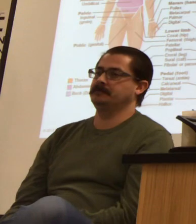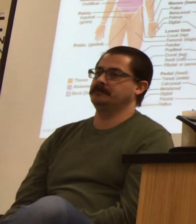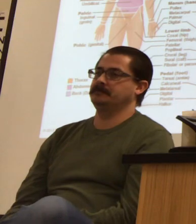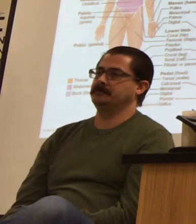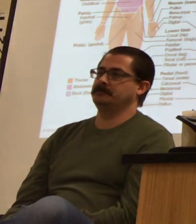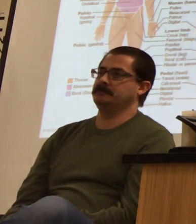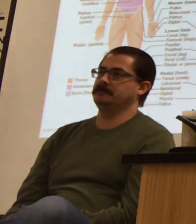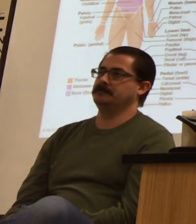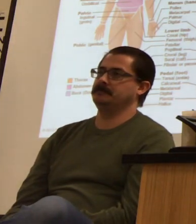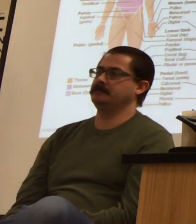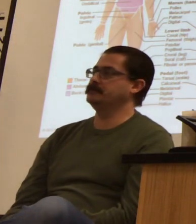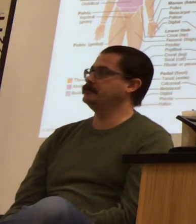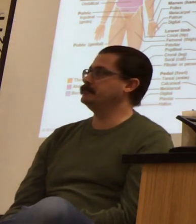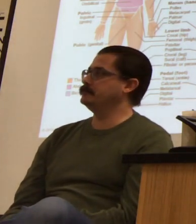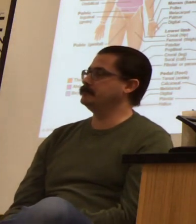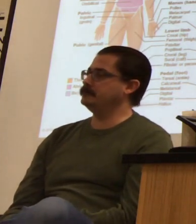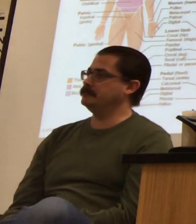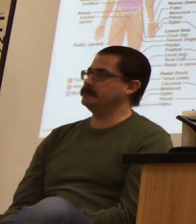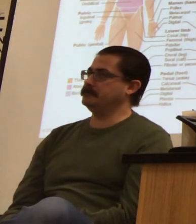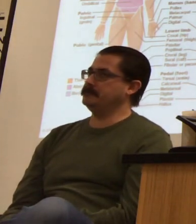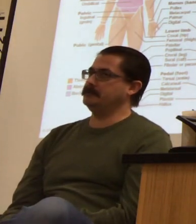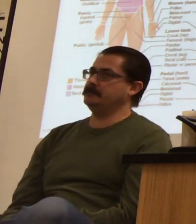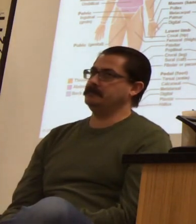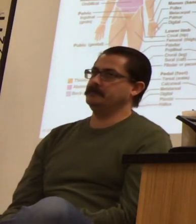So lumbar region,